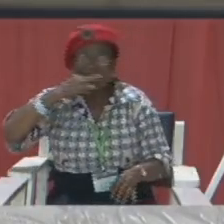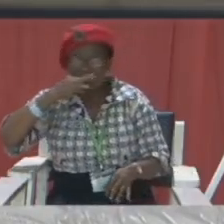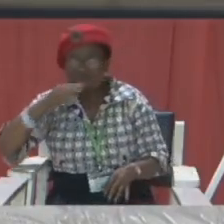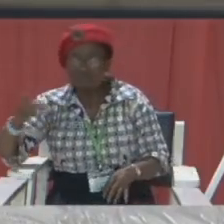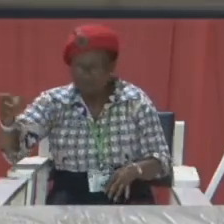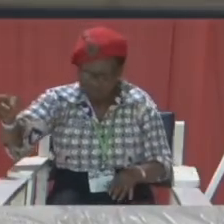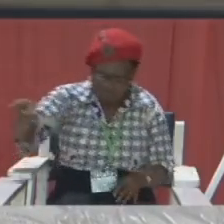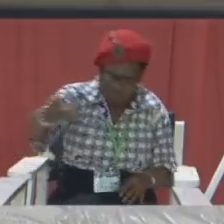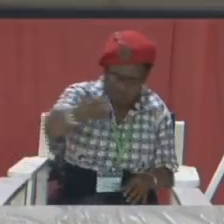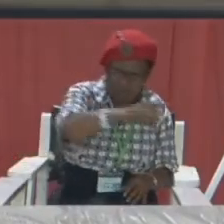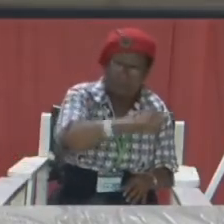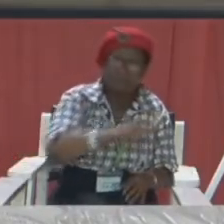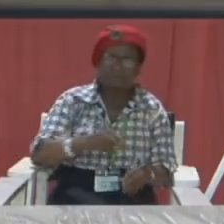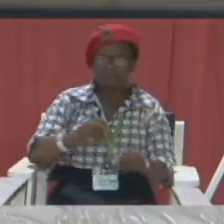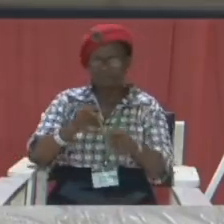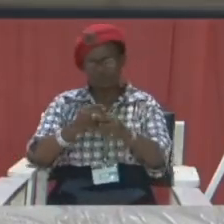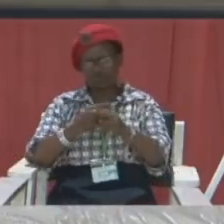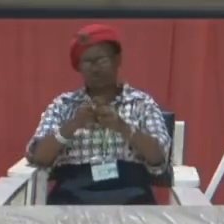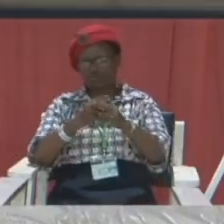So